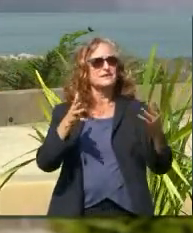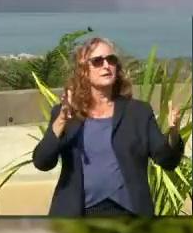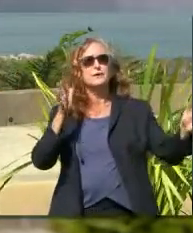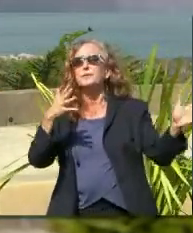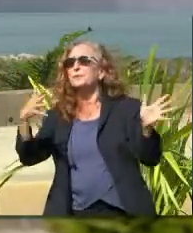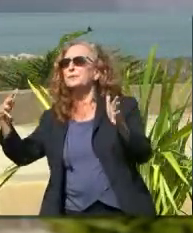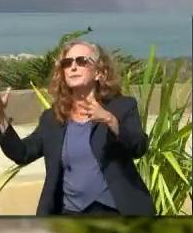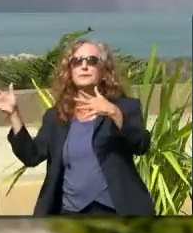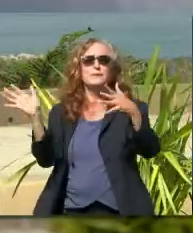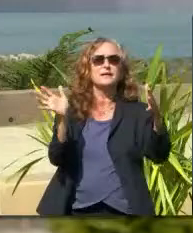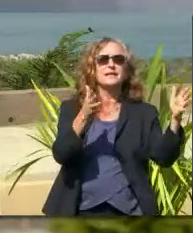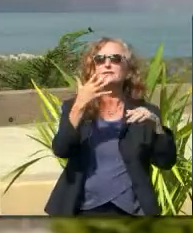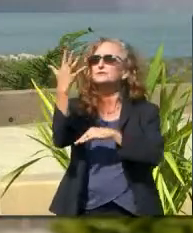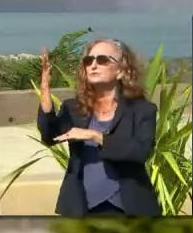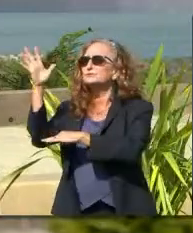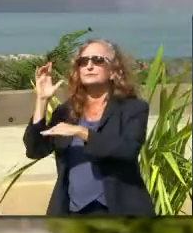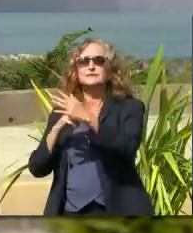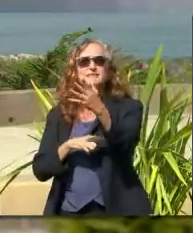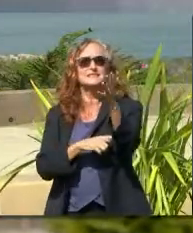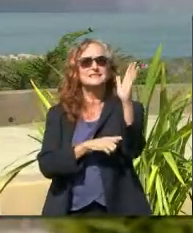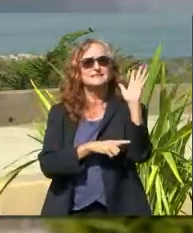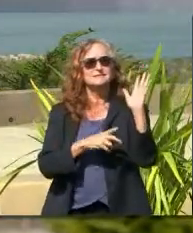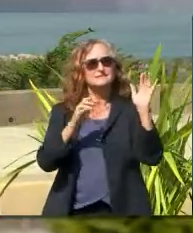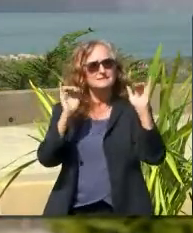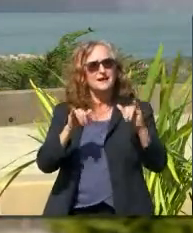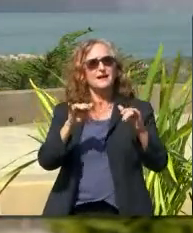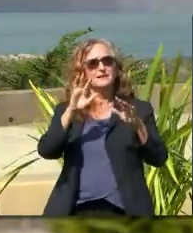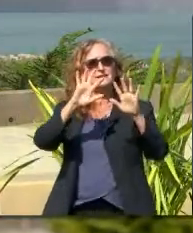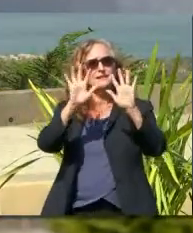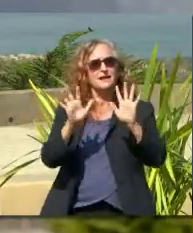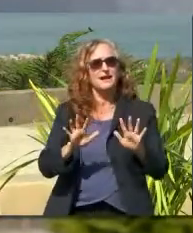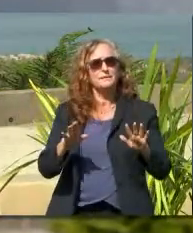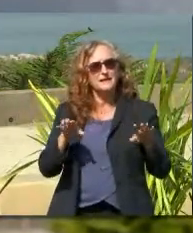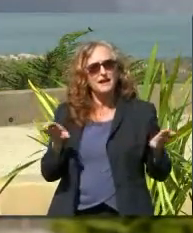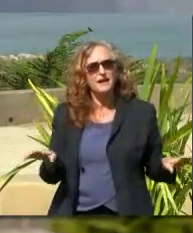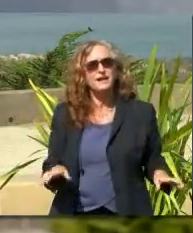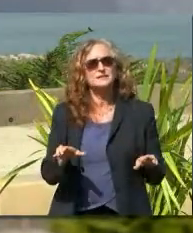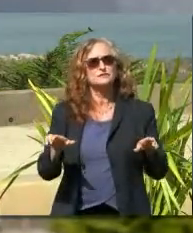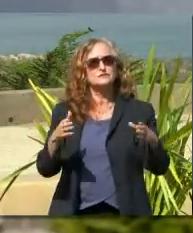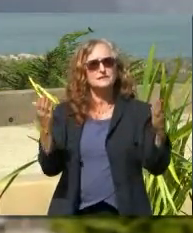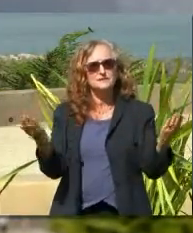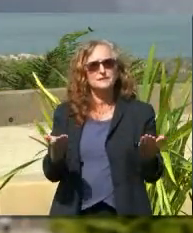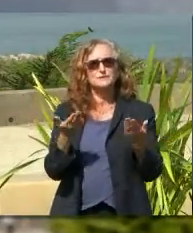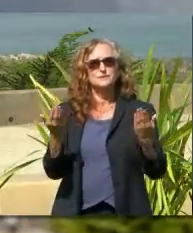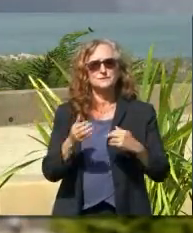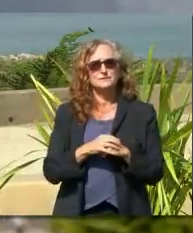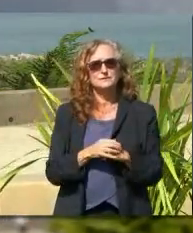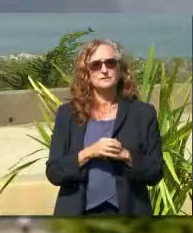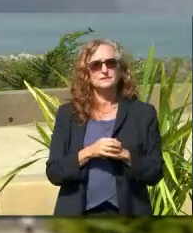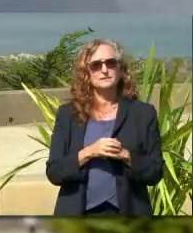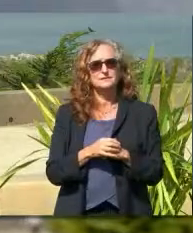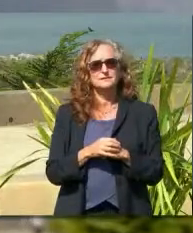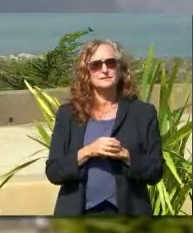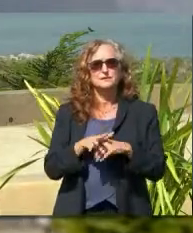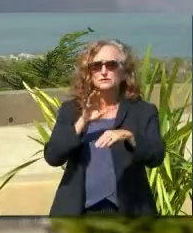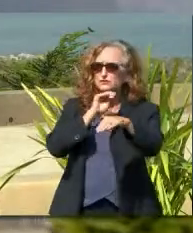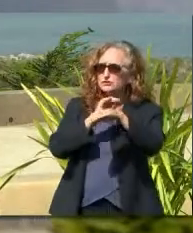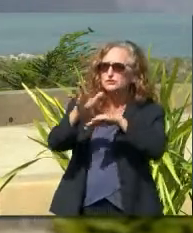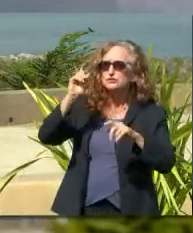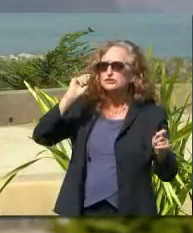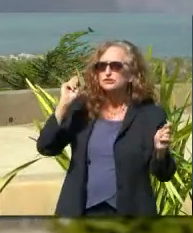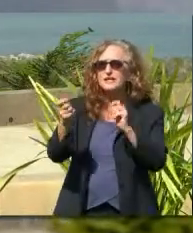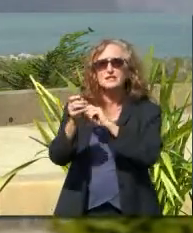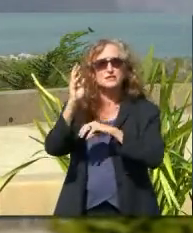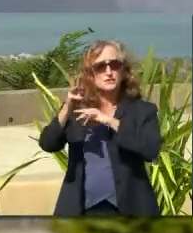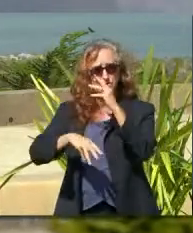right now is an example of climate action at its best and really changing the world and changing the